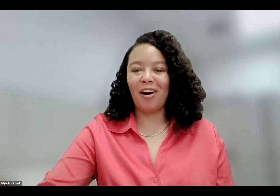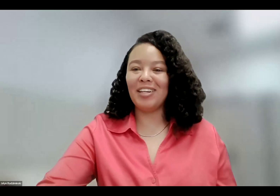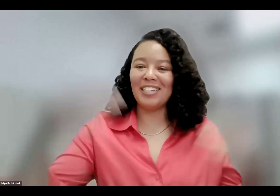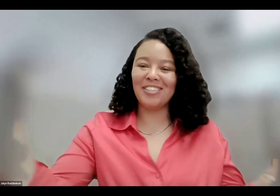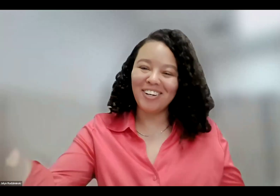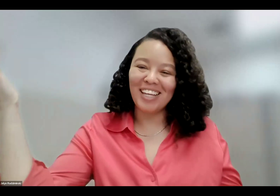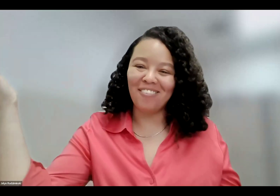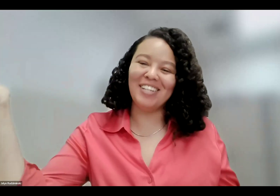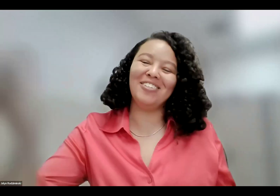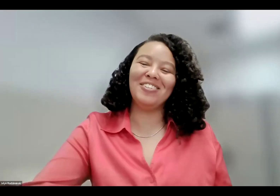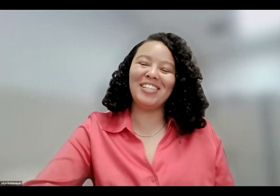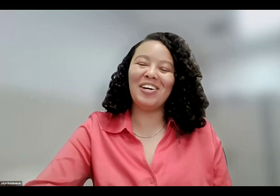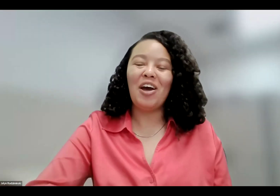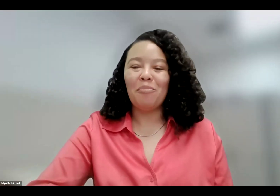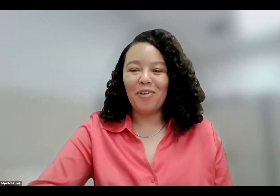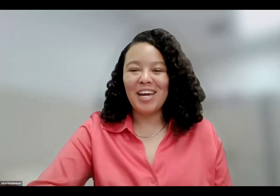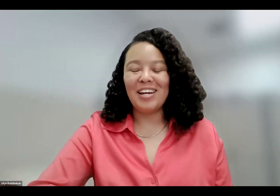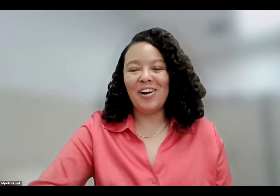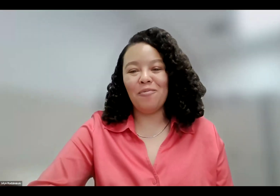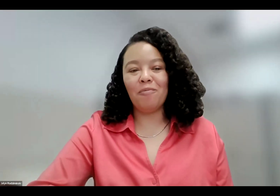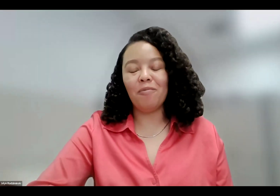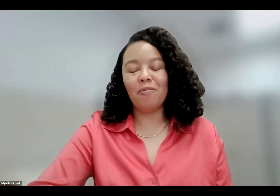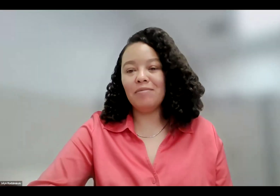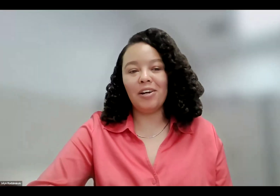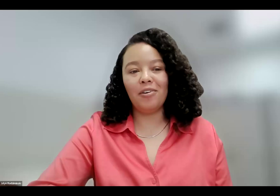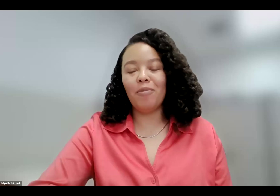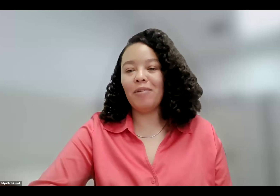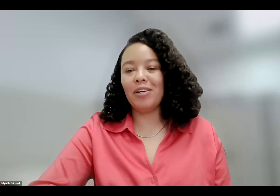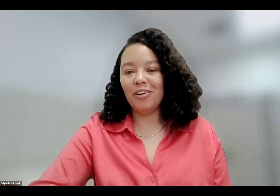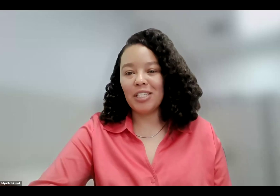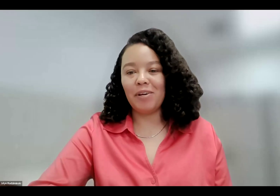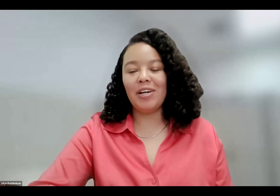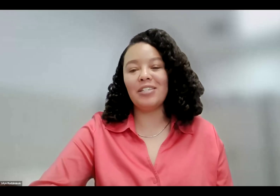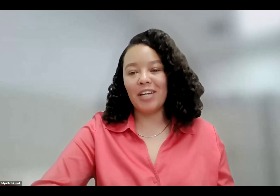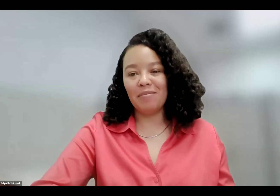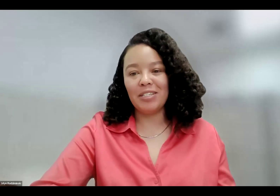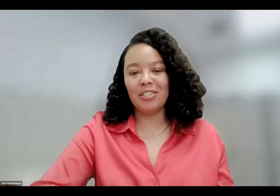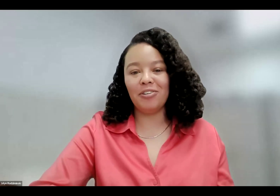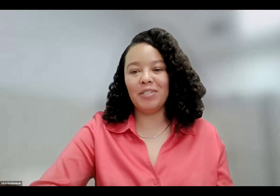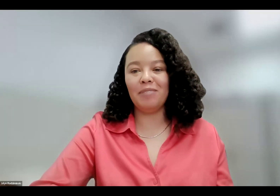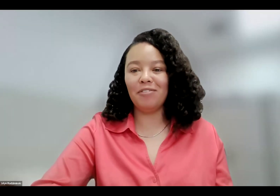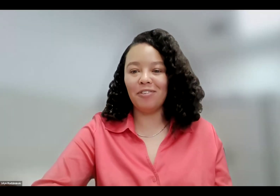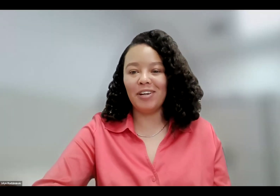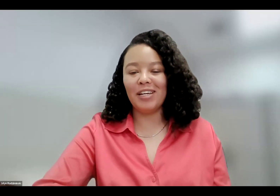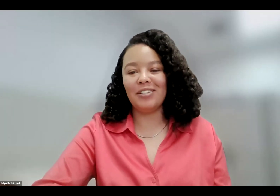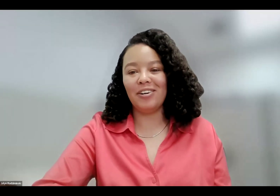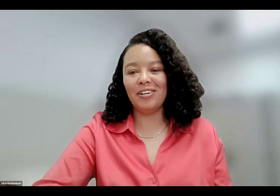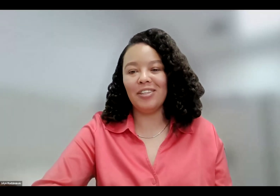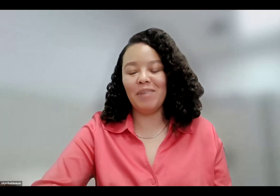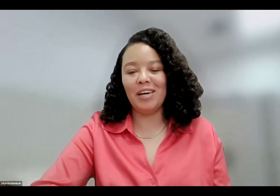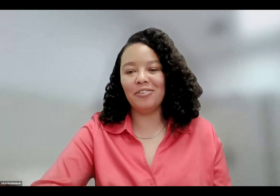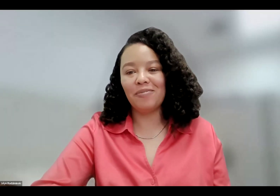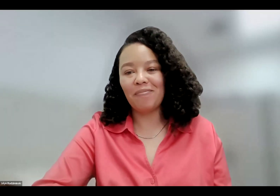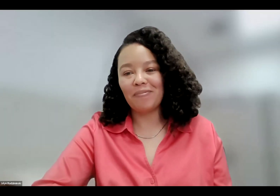bringing up our last attorney that we're introducing, Britt. Would love to hear more about your experience, your image description before we get started